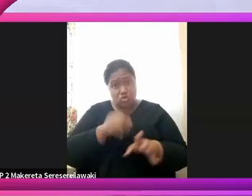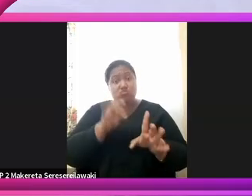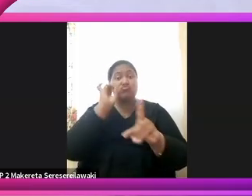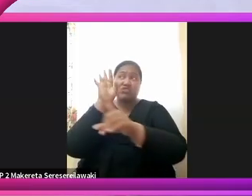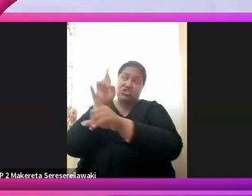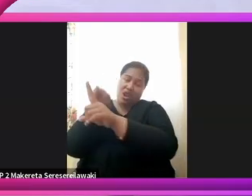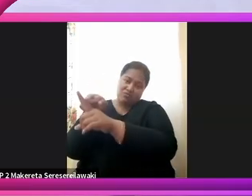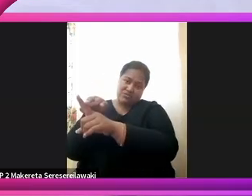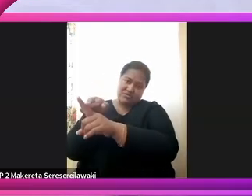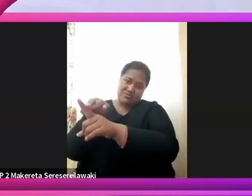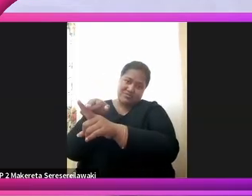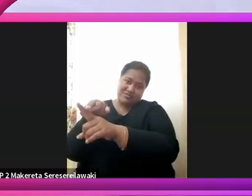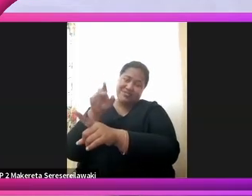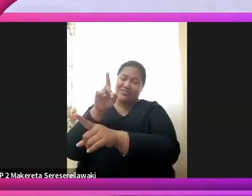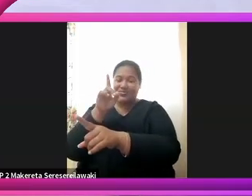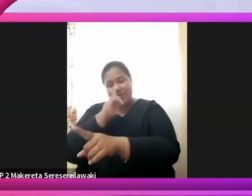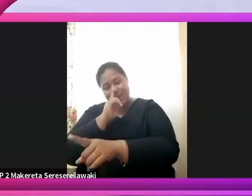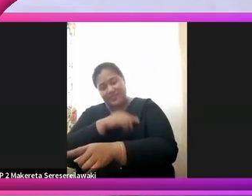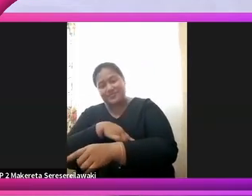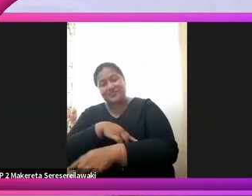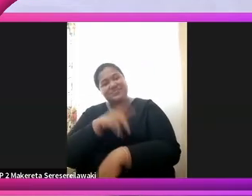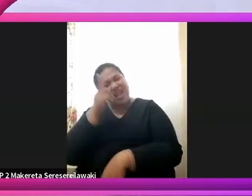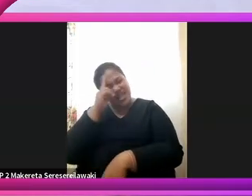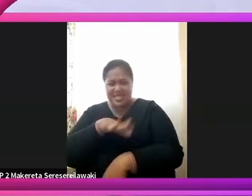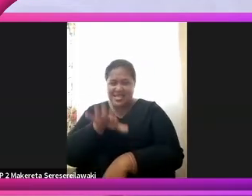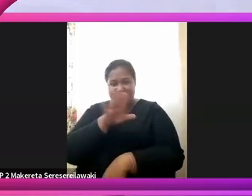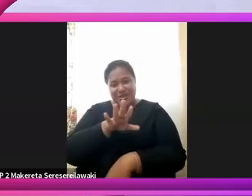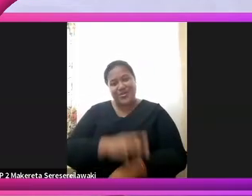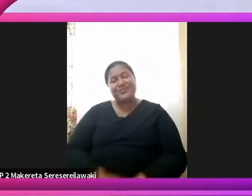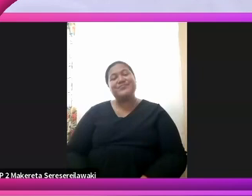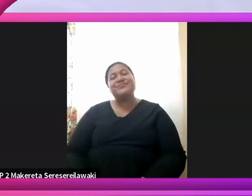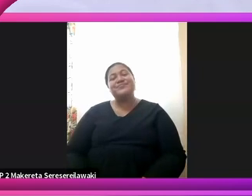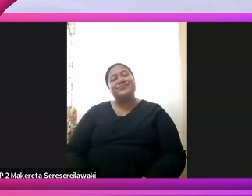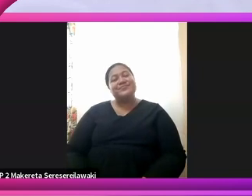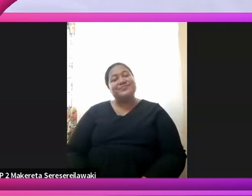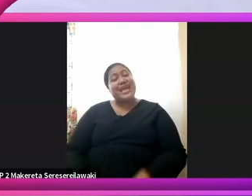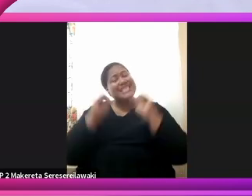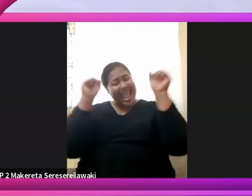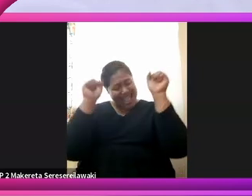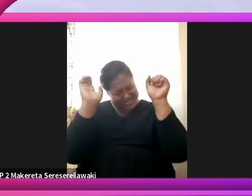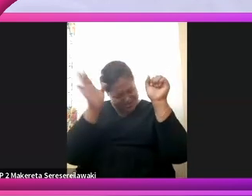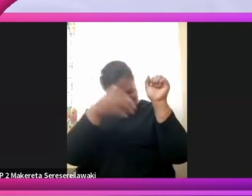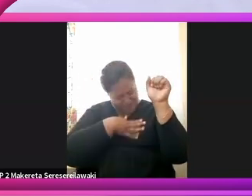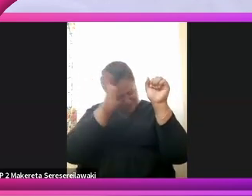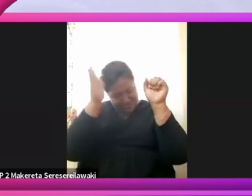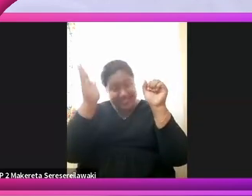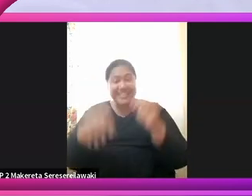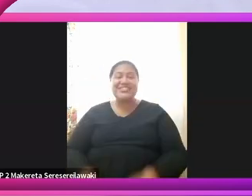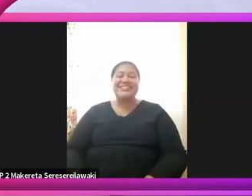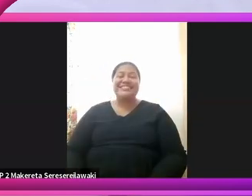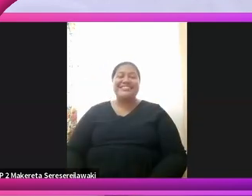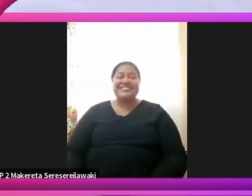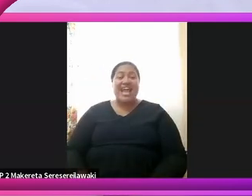I think that I think that's all. Yeah, that's all my presentation. So